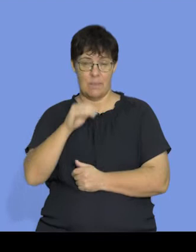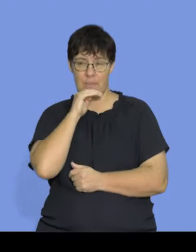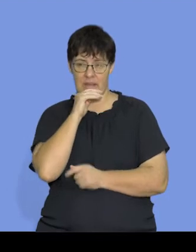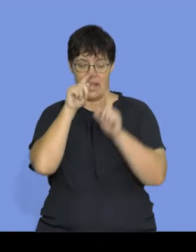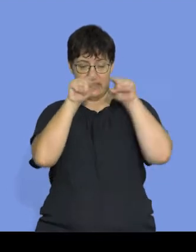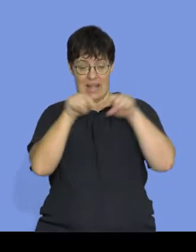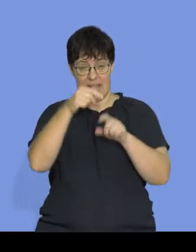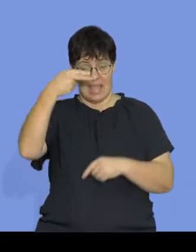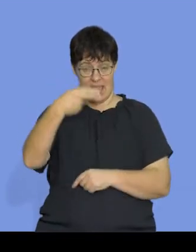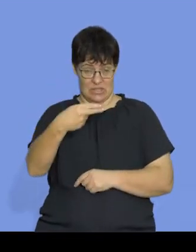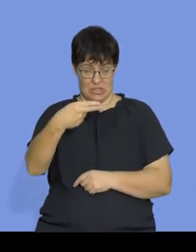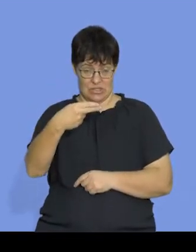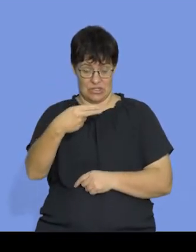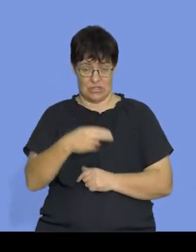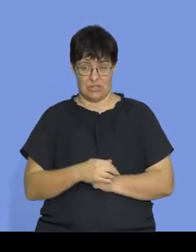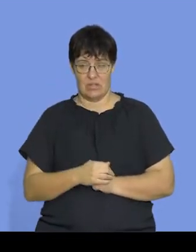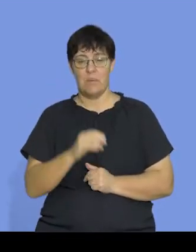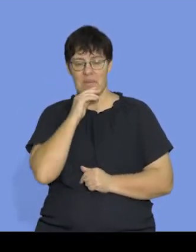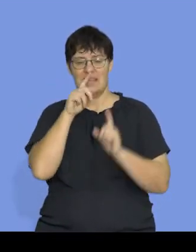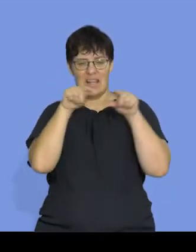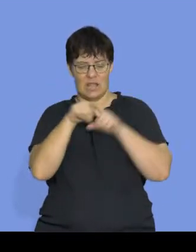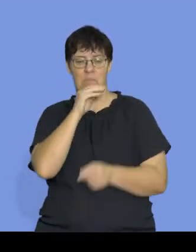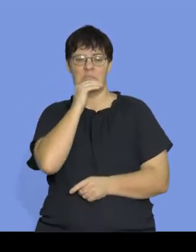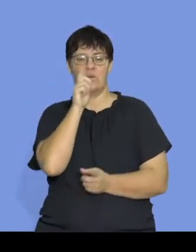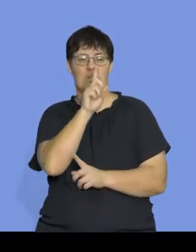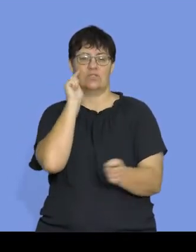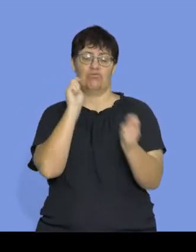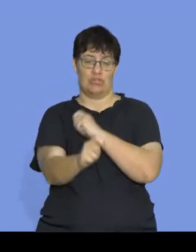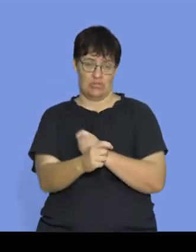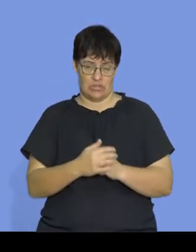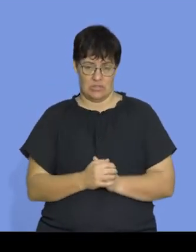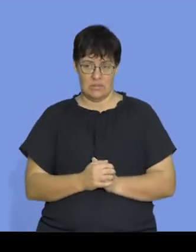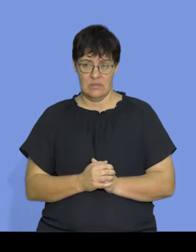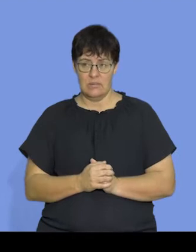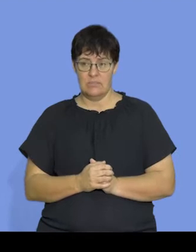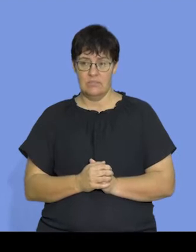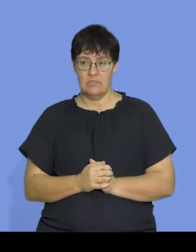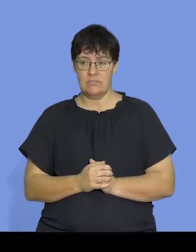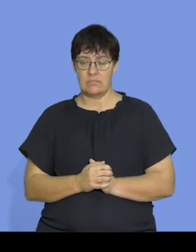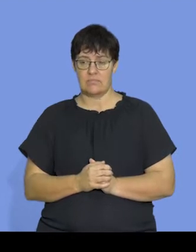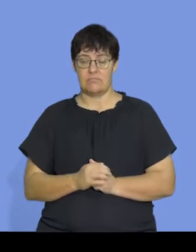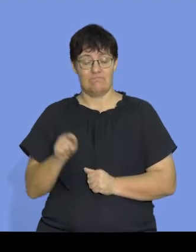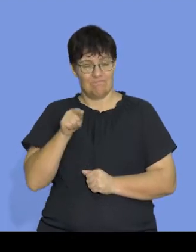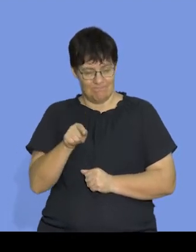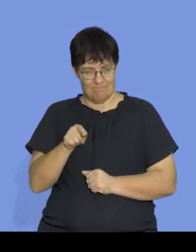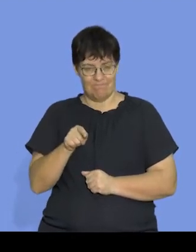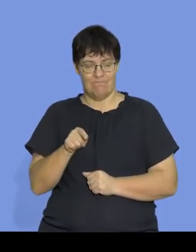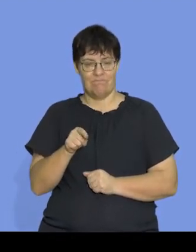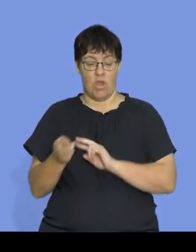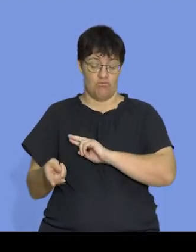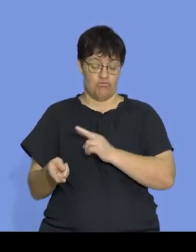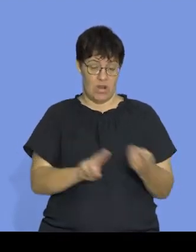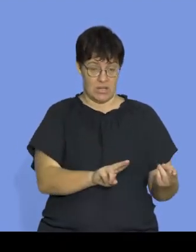so delta suggests change, okay? So enthalpy change is the heat of reaction. So we